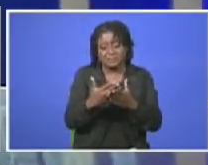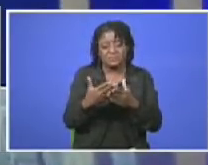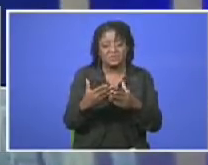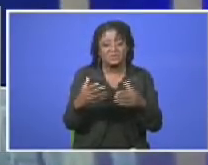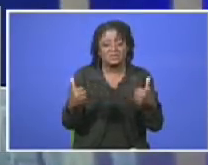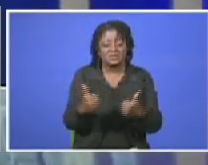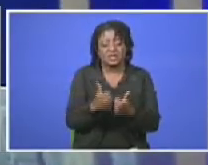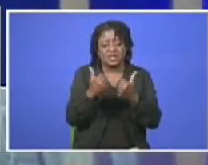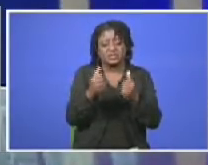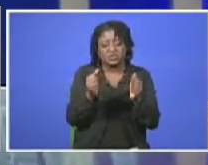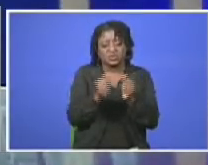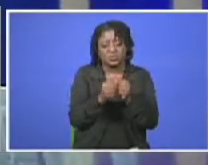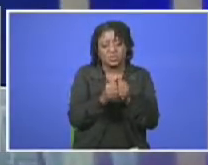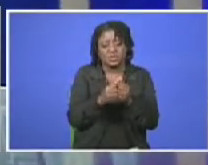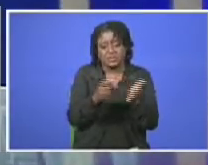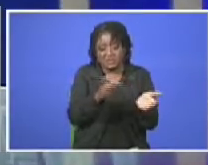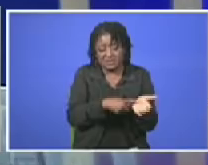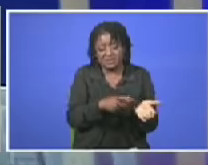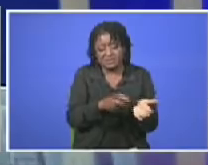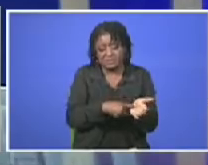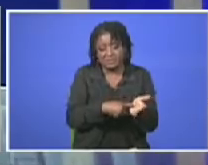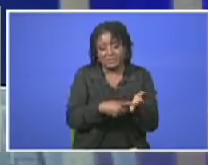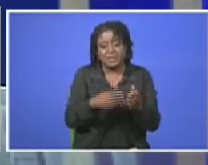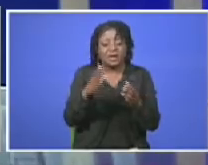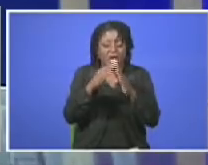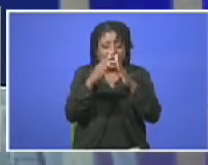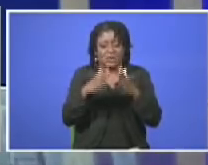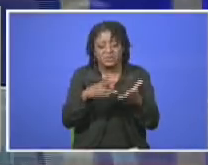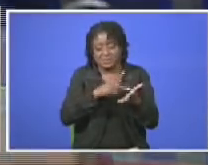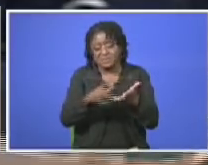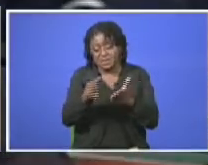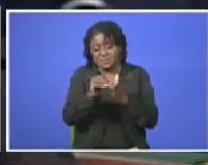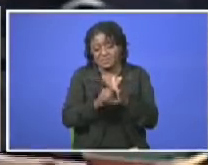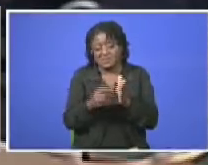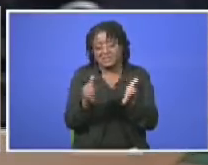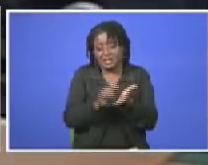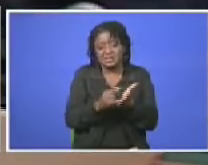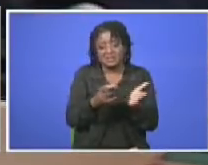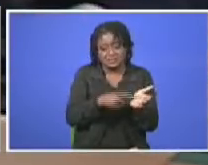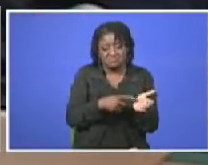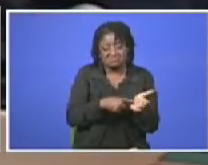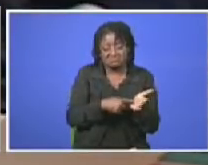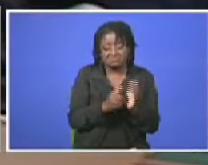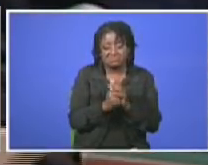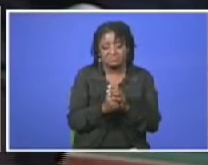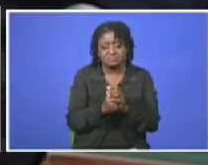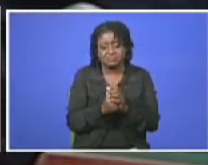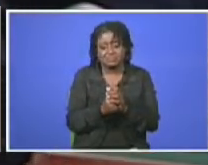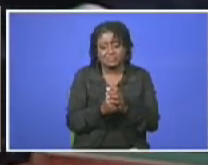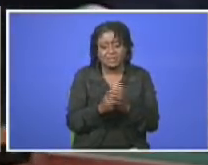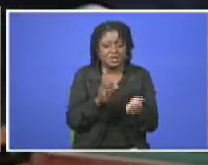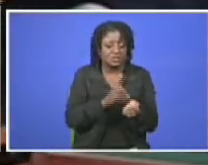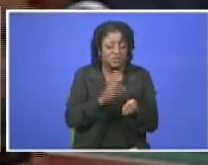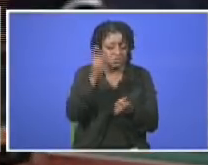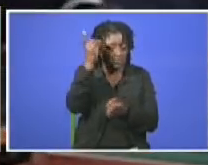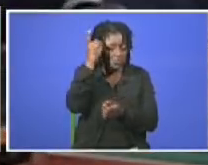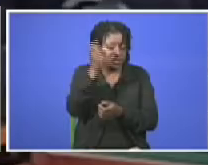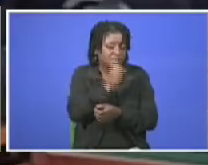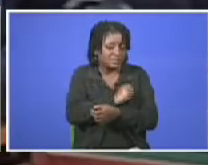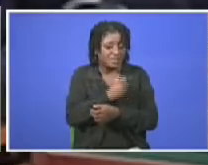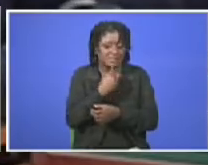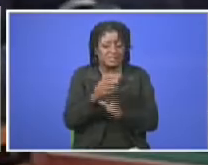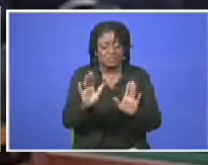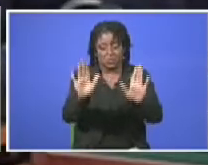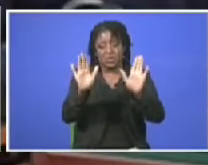outstanding mortgages. Here's DeAndre Williamson. Minister of Health Dr. Dwayne Sands claiming it's a wonderful day in the history